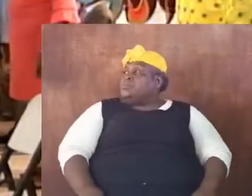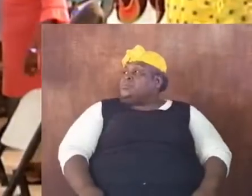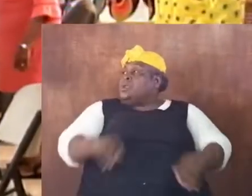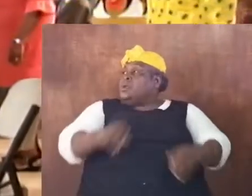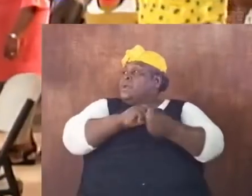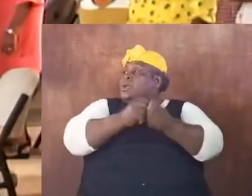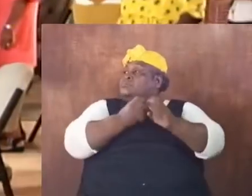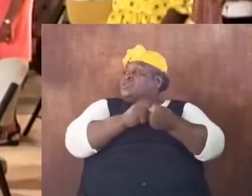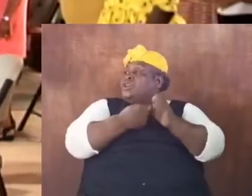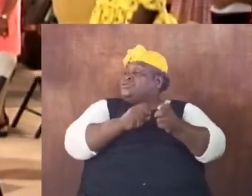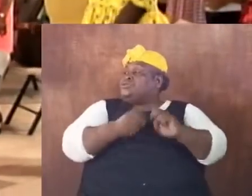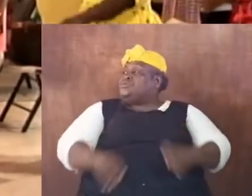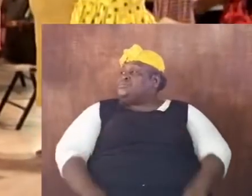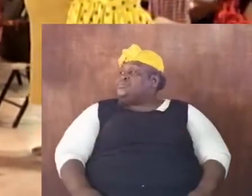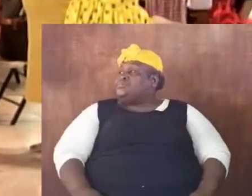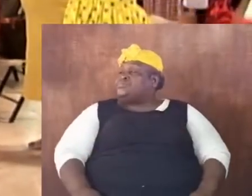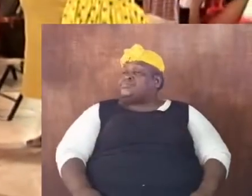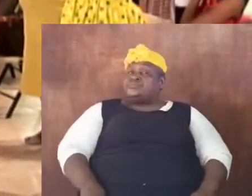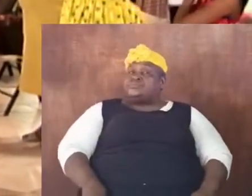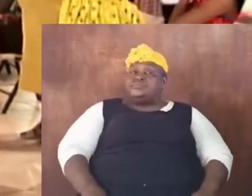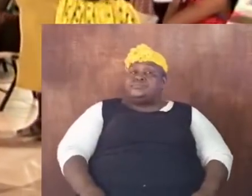Can we praise the Lord, everybody?